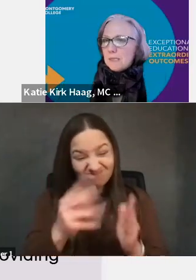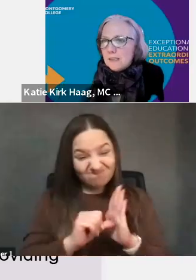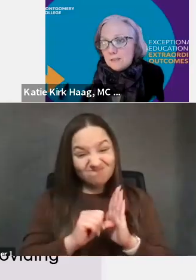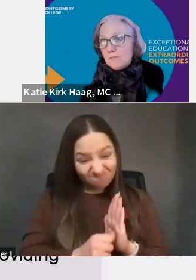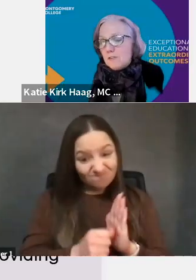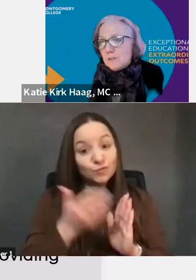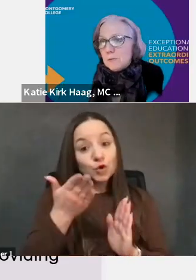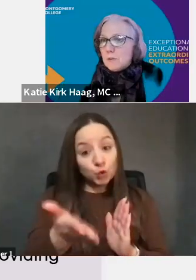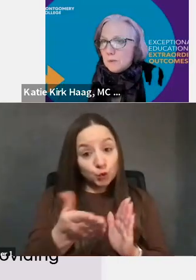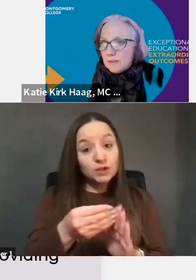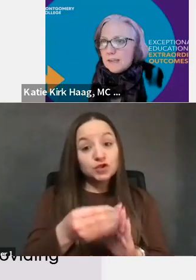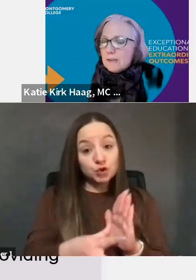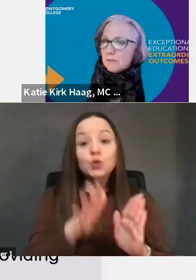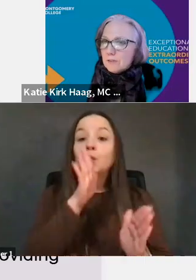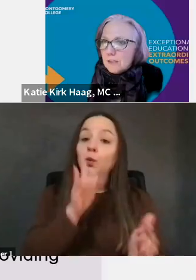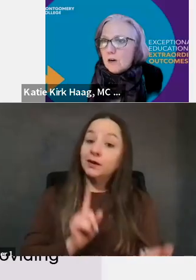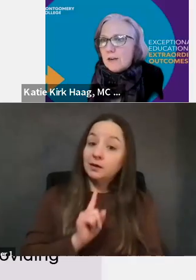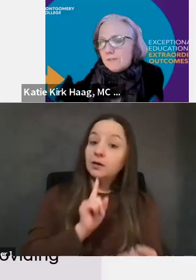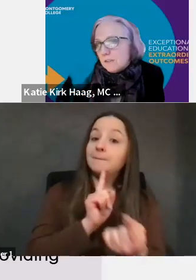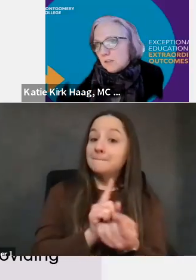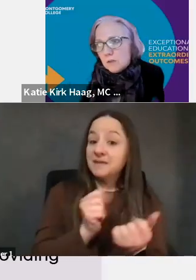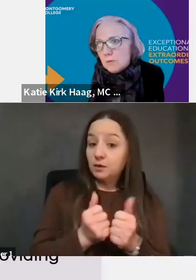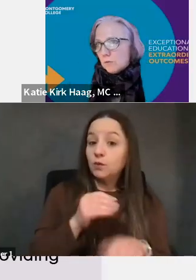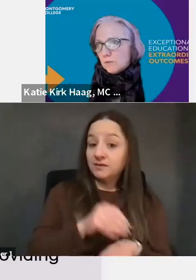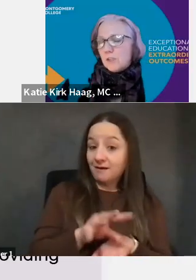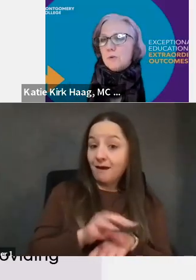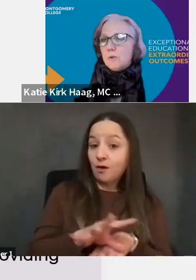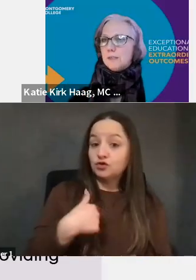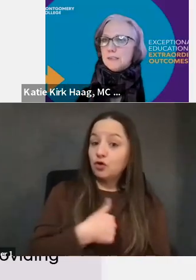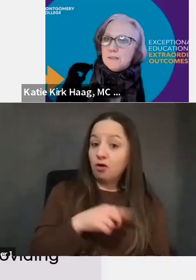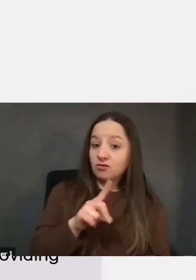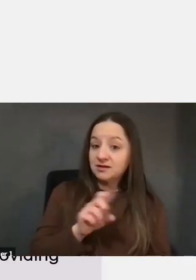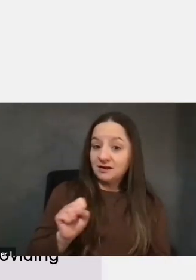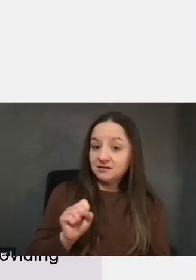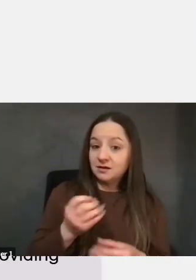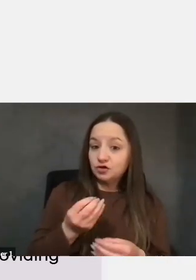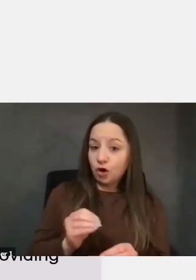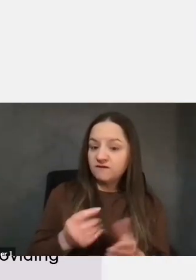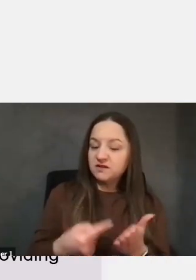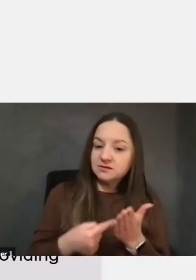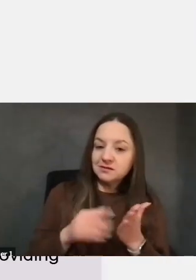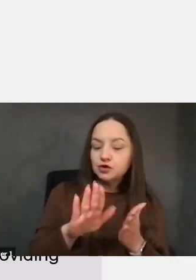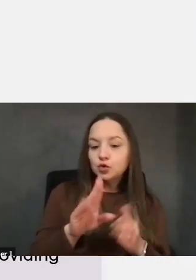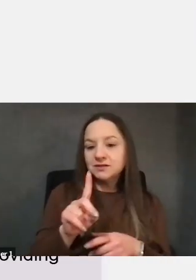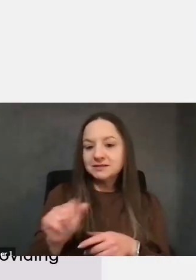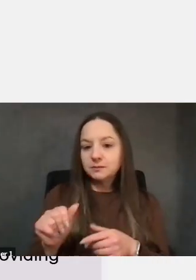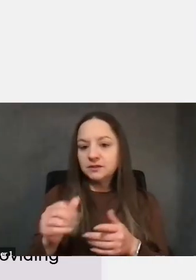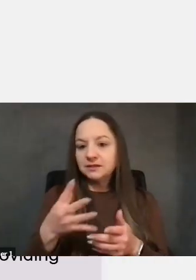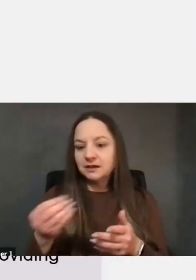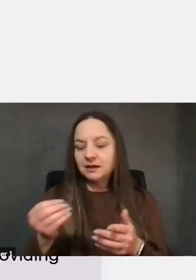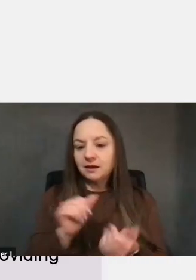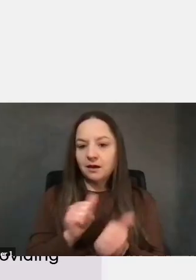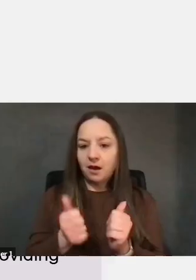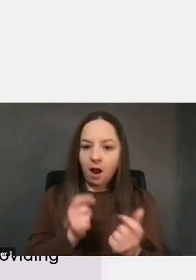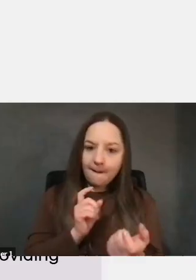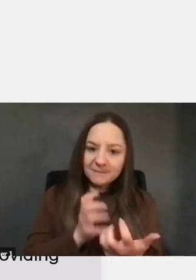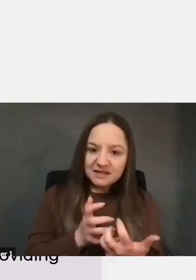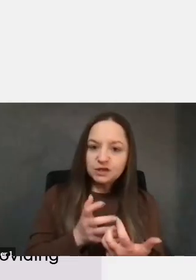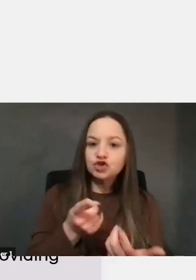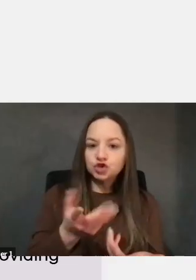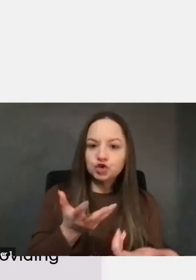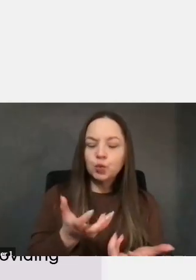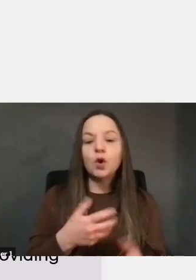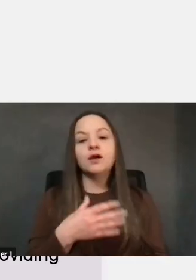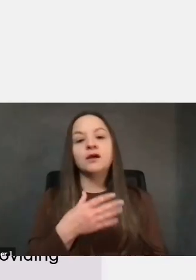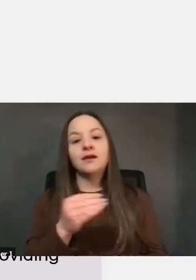student, going to meet individually with one of the counselors in our office to go over your disability and the accommodations that you want, and you will